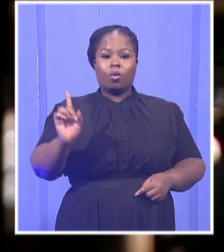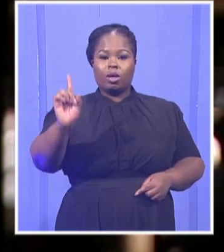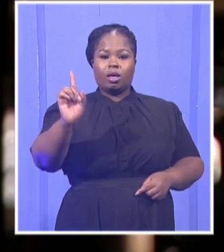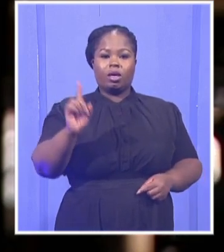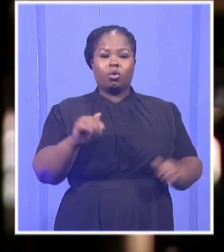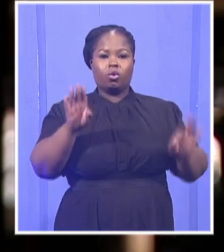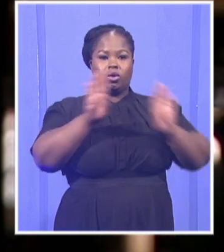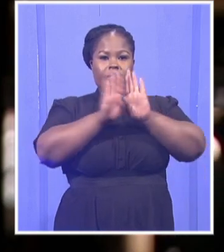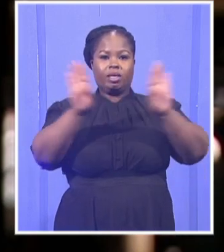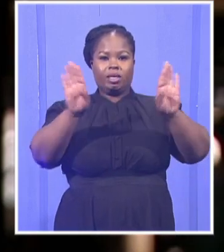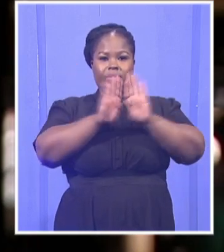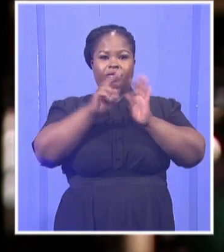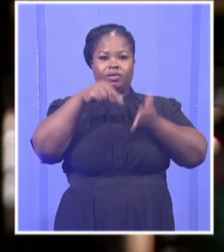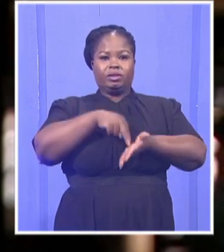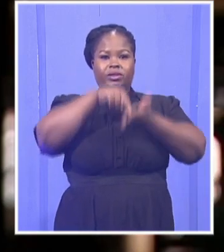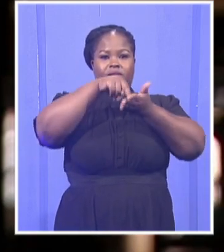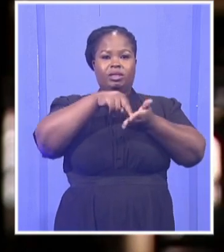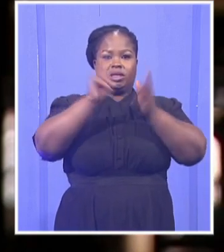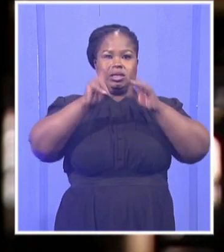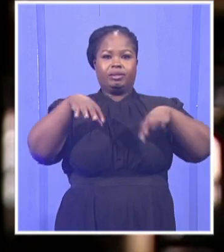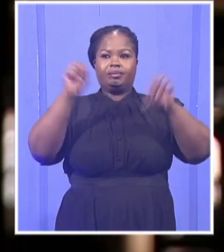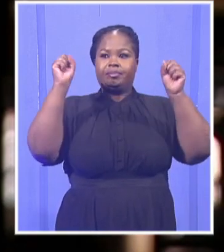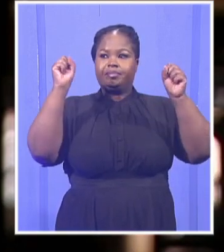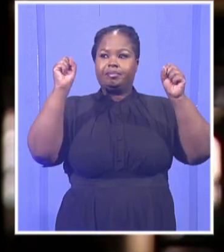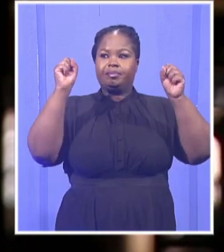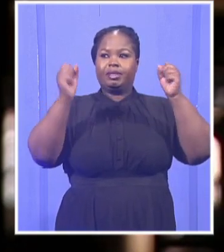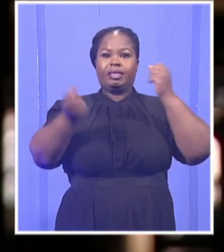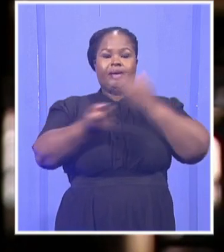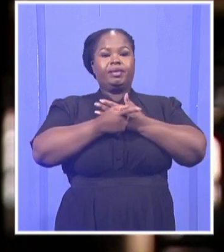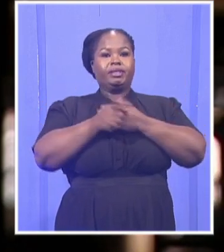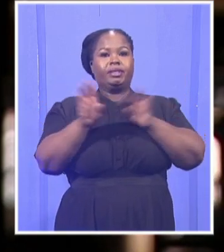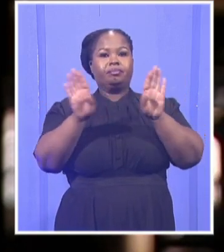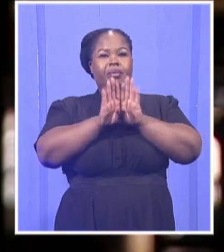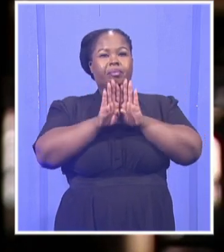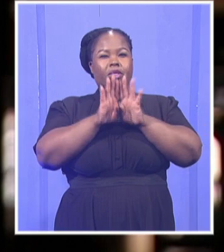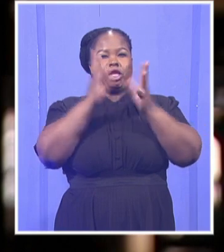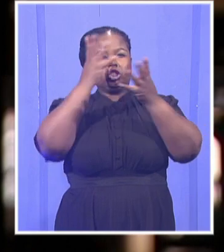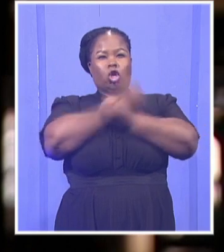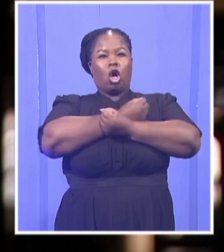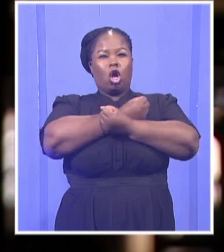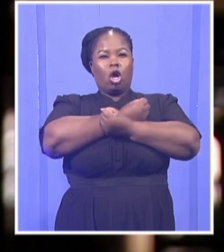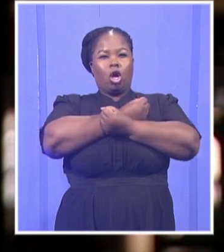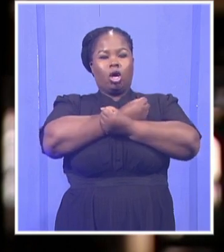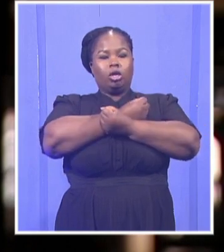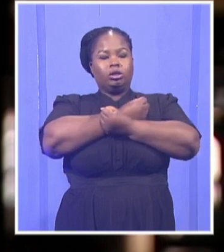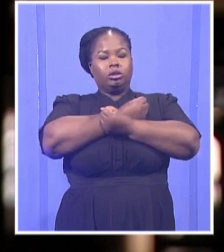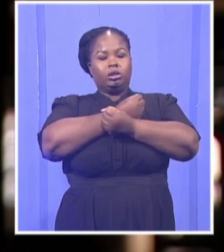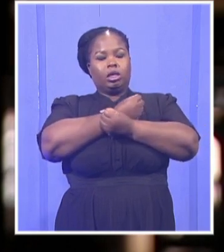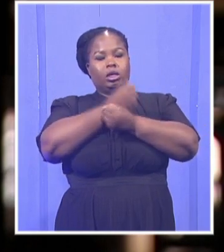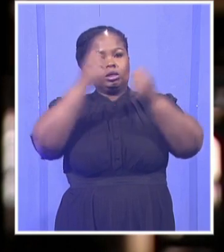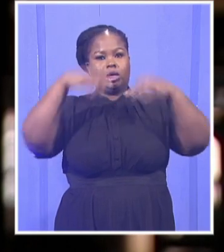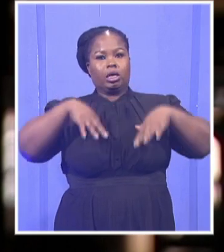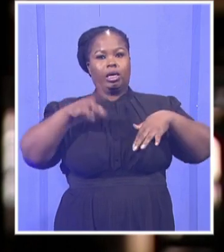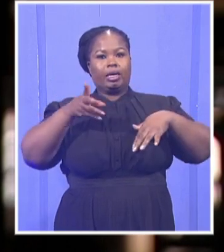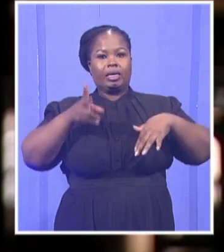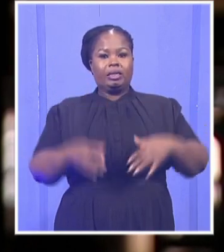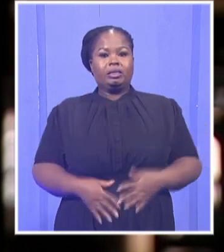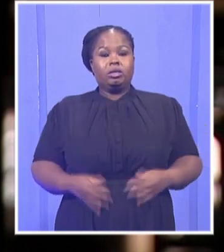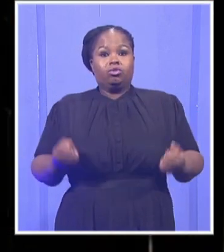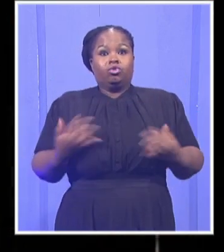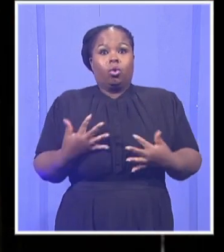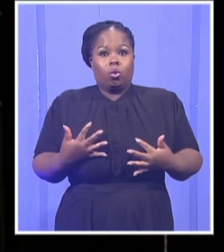lift and load shedding happens, then the lift goes dark for a while and then it comes on again, which puts them in